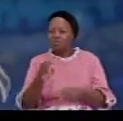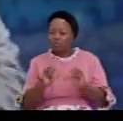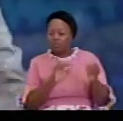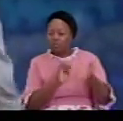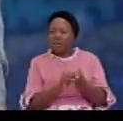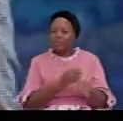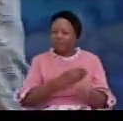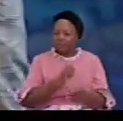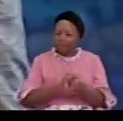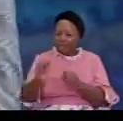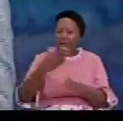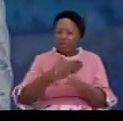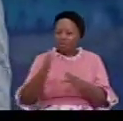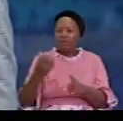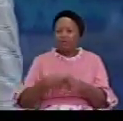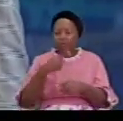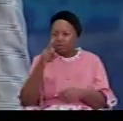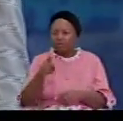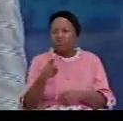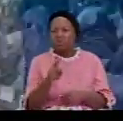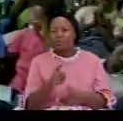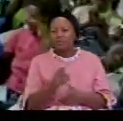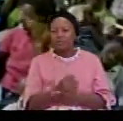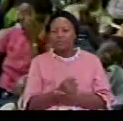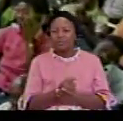away from you.